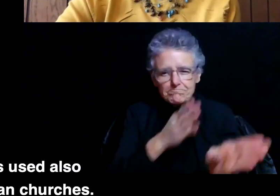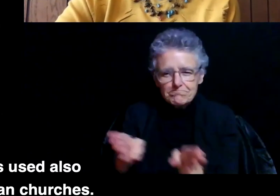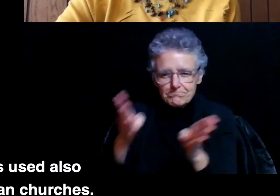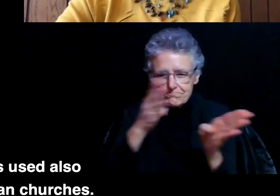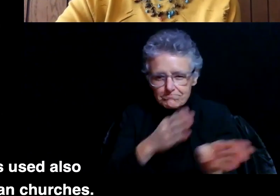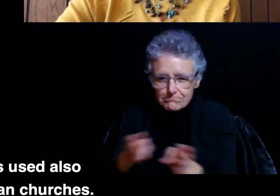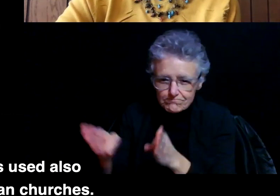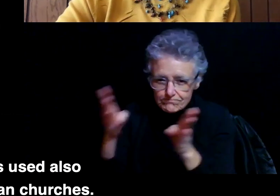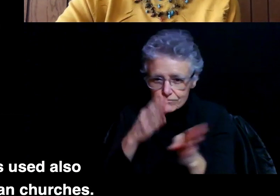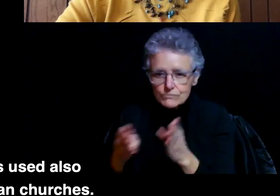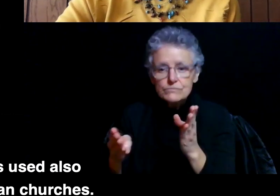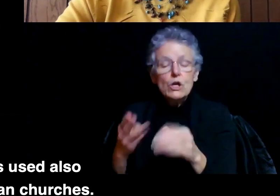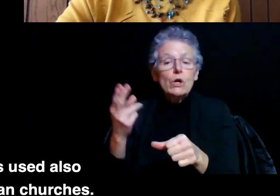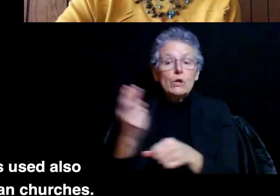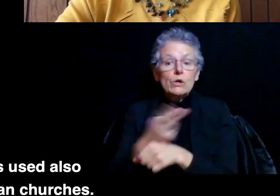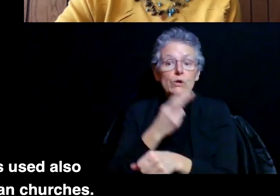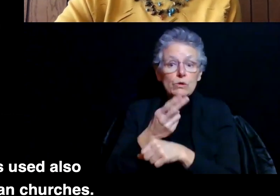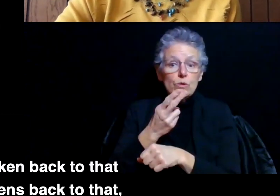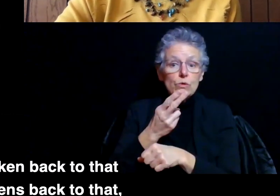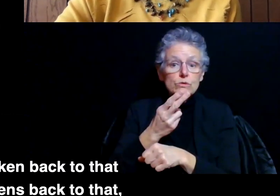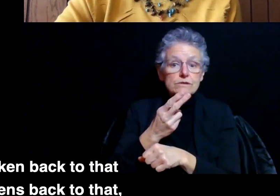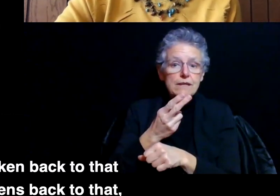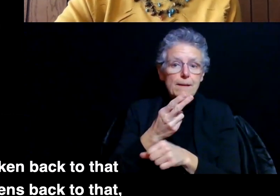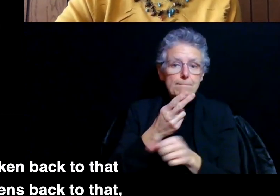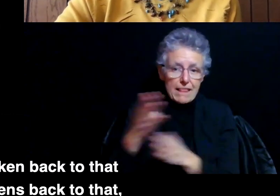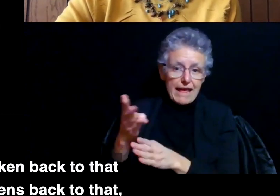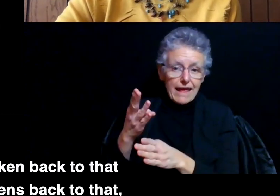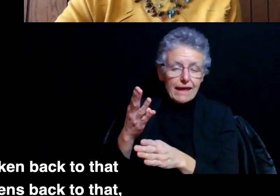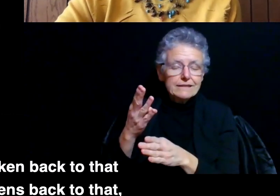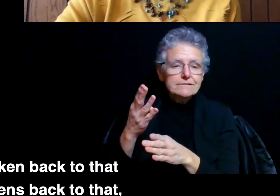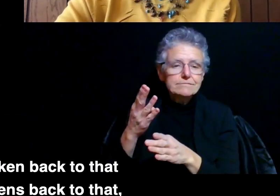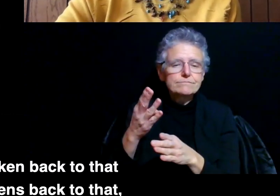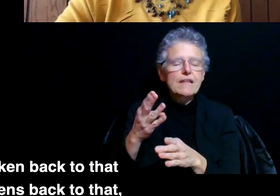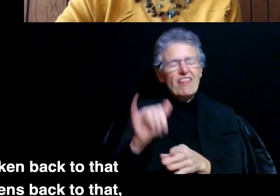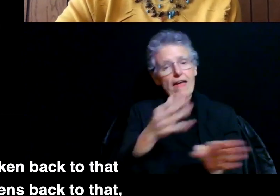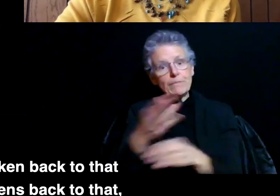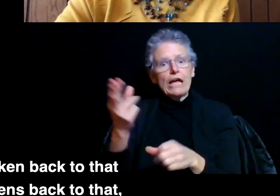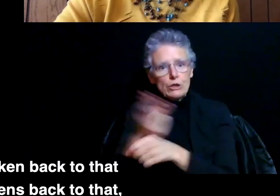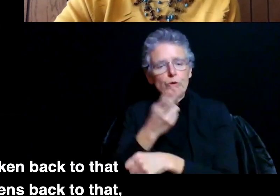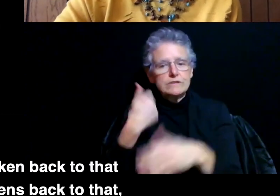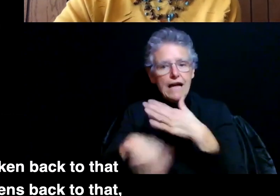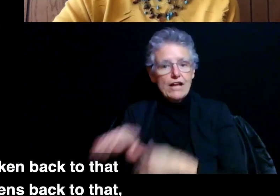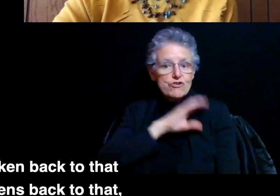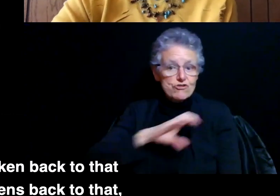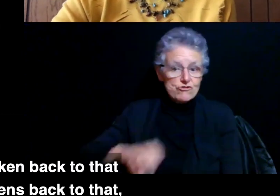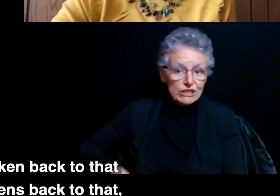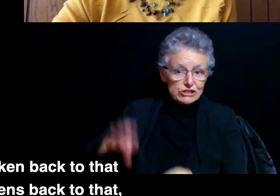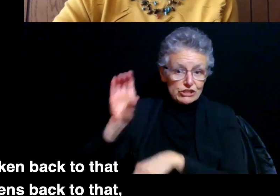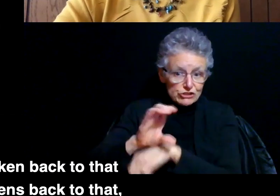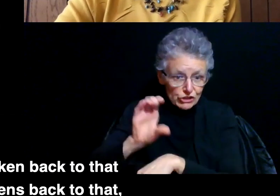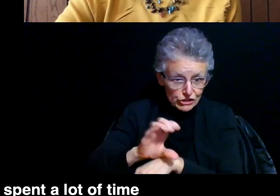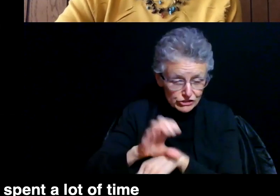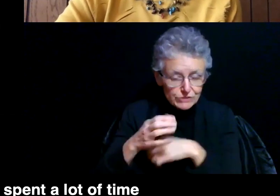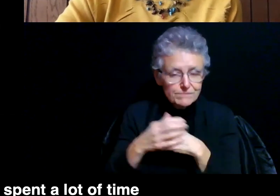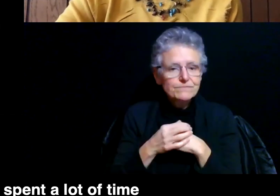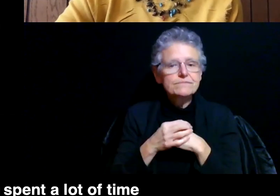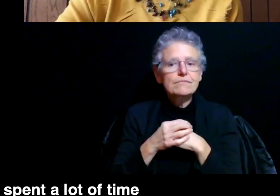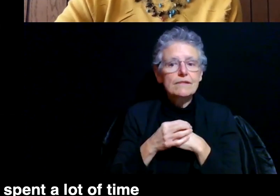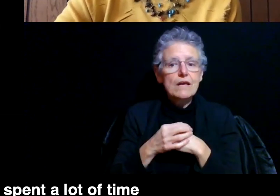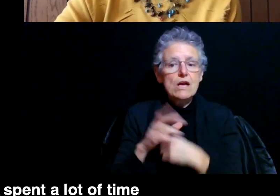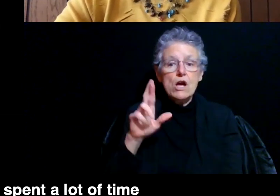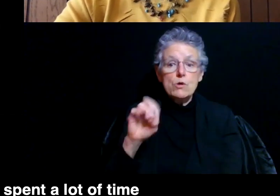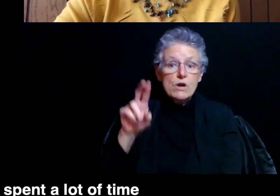used also in Christian churches. And we hearken back to that, and he hearkens back to that, because